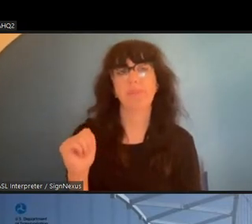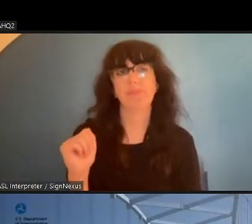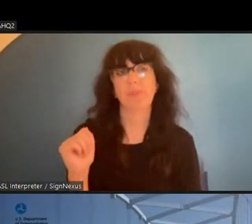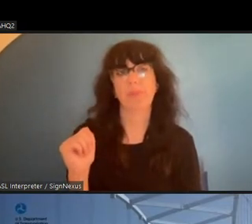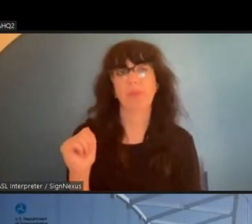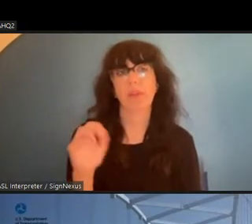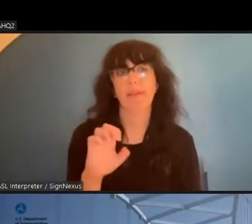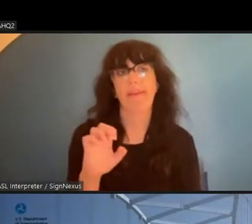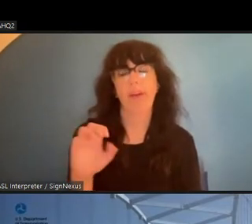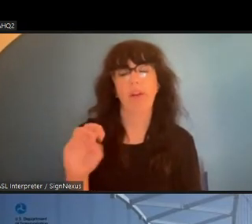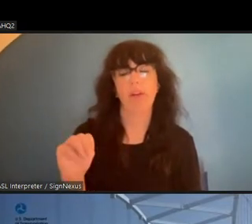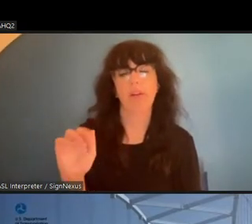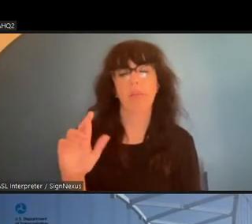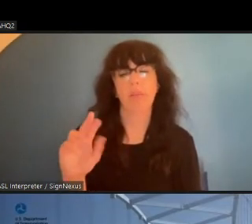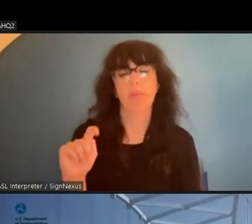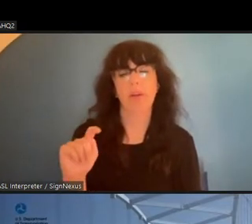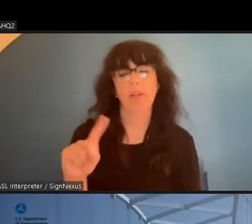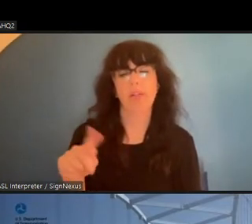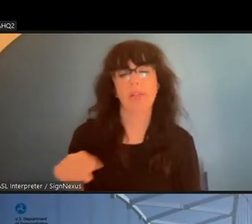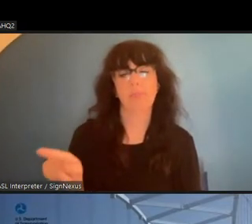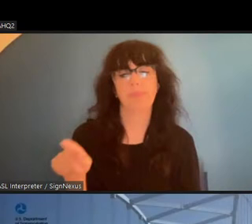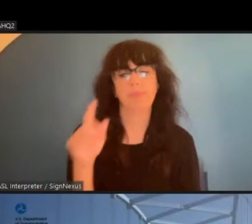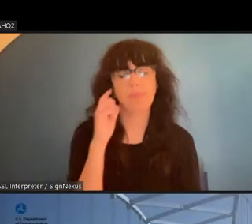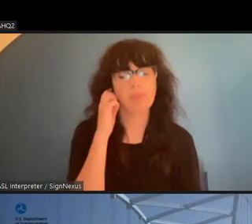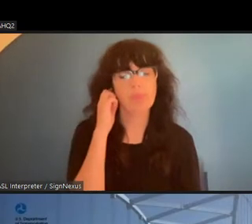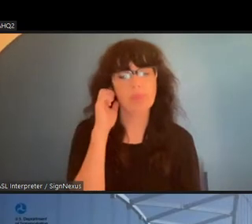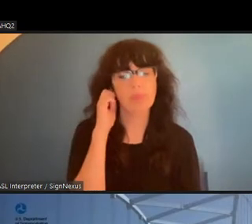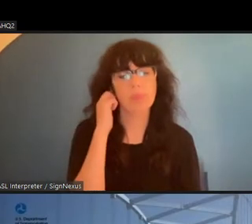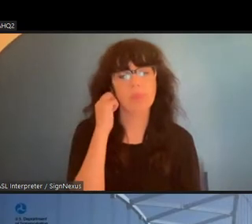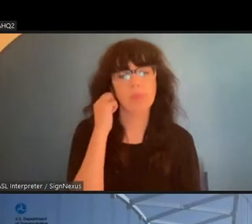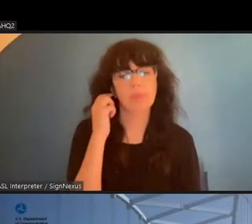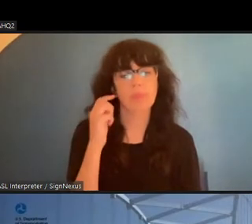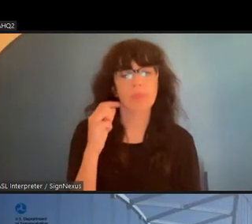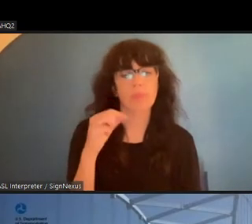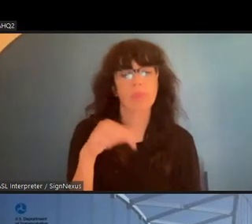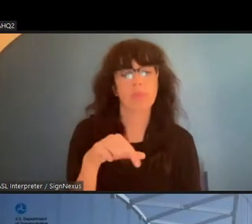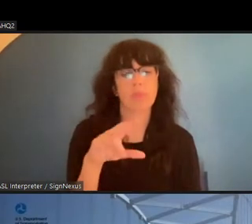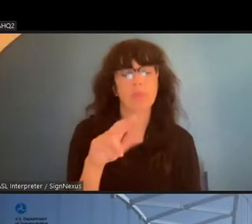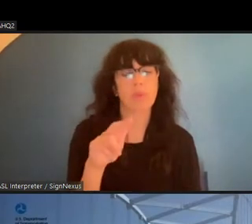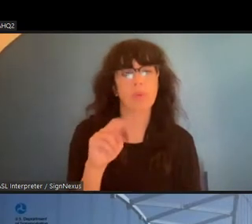eric martz quanda francis